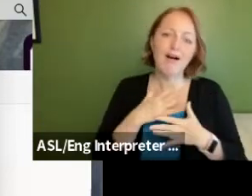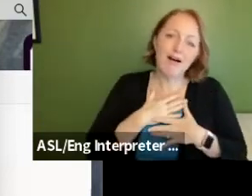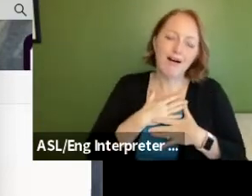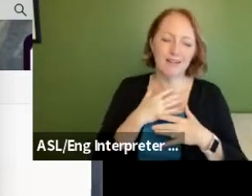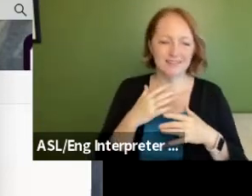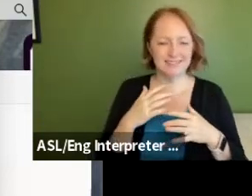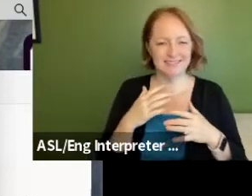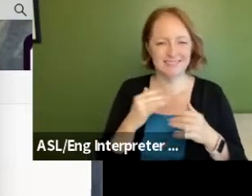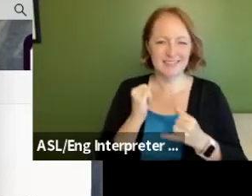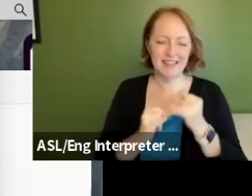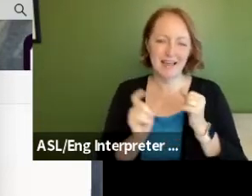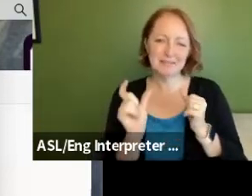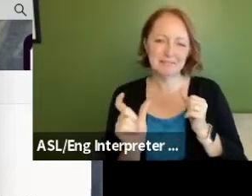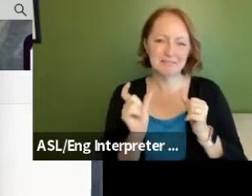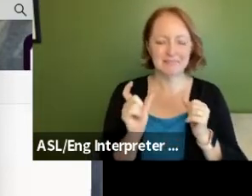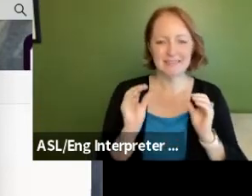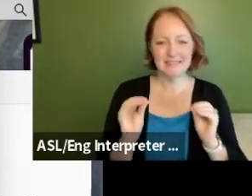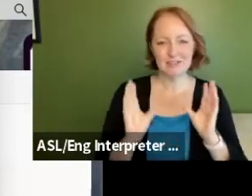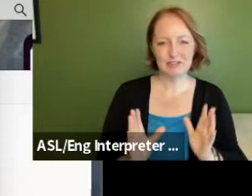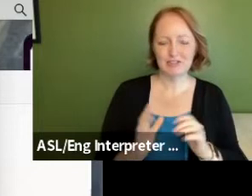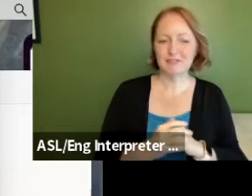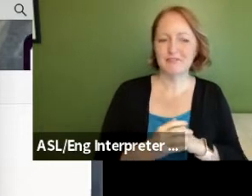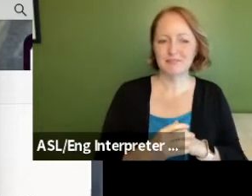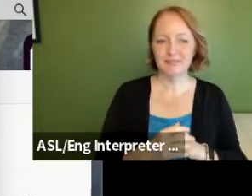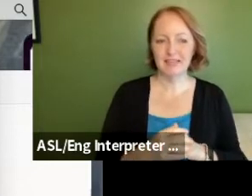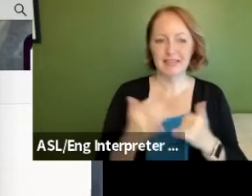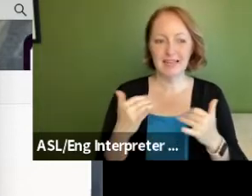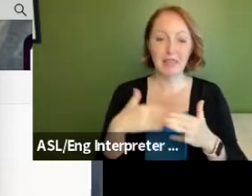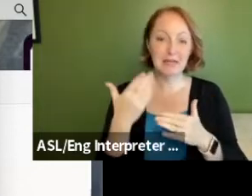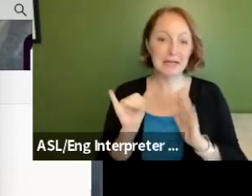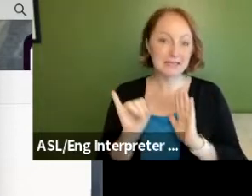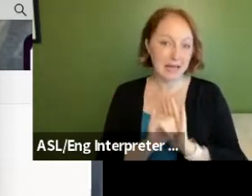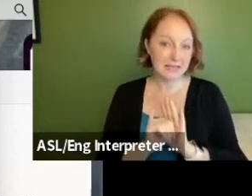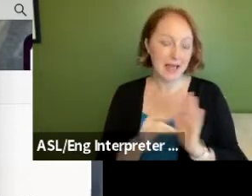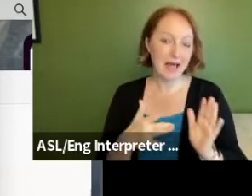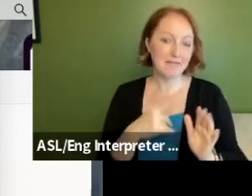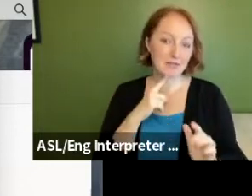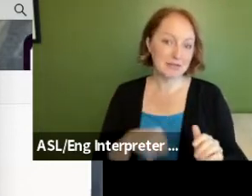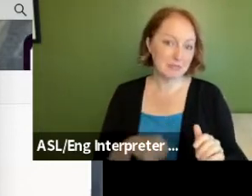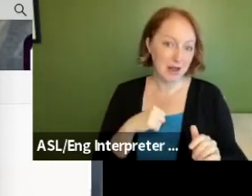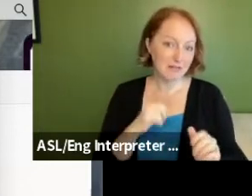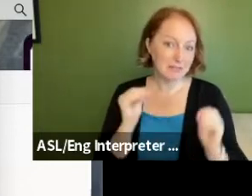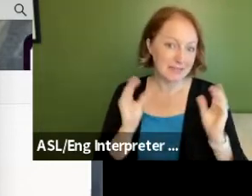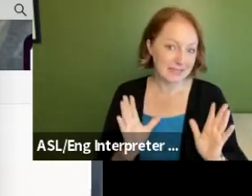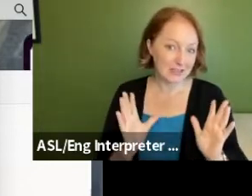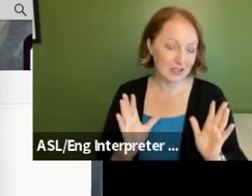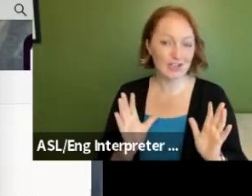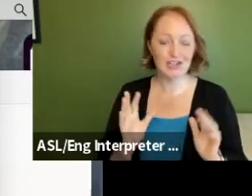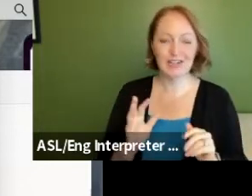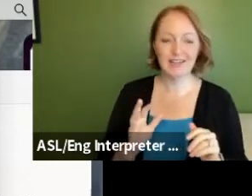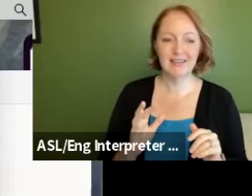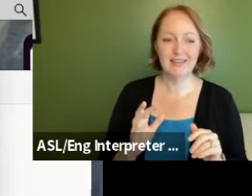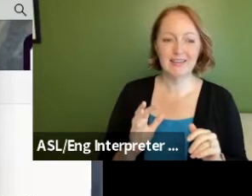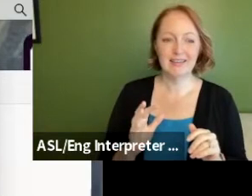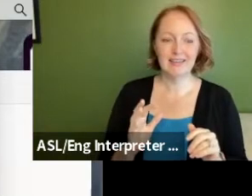So that was like the last part that I put in. I was just like, this next identity that I feel really proud of is being a teacher. And so like,